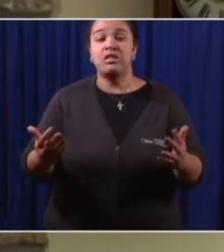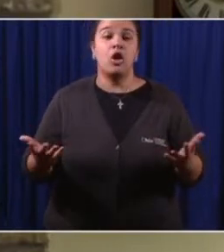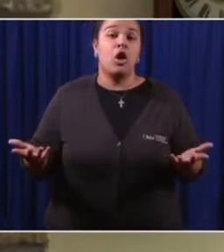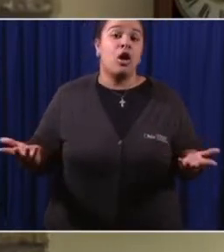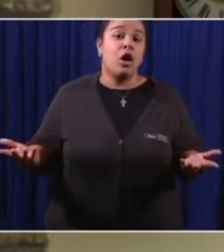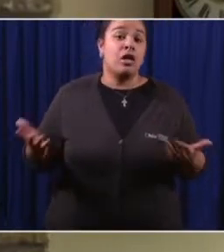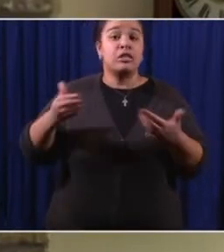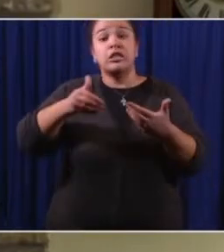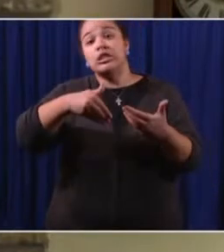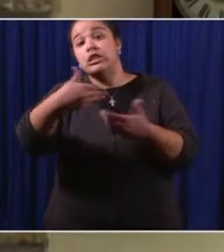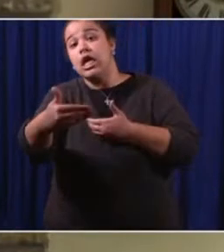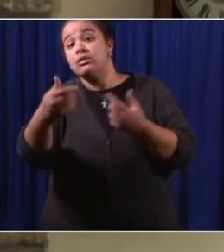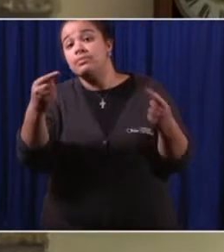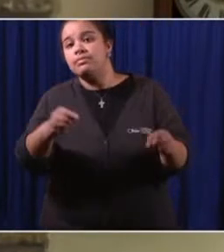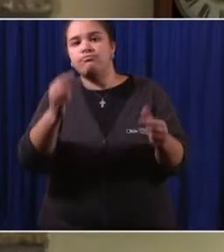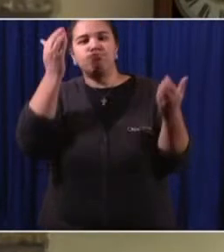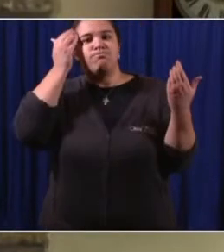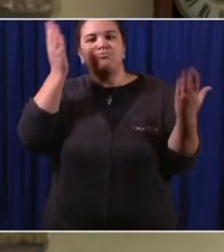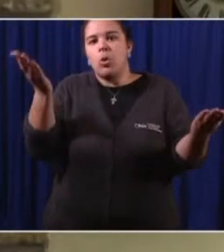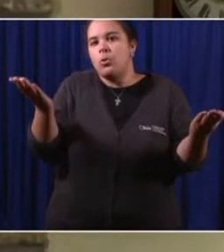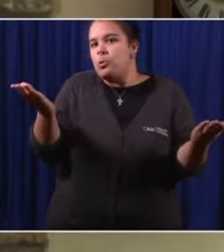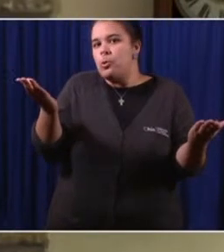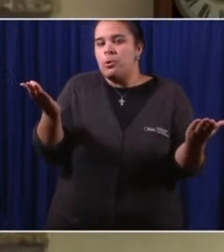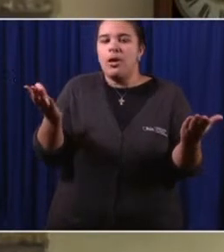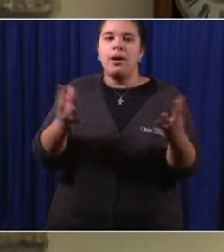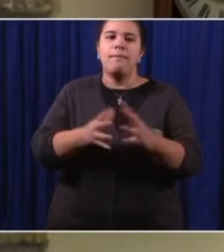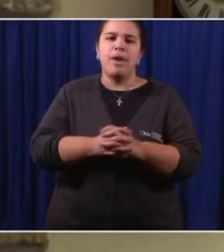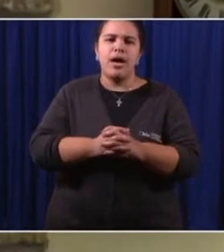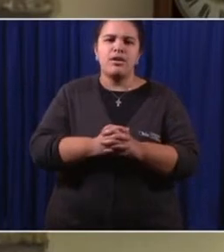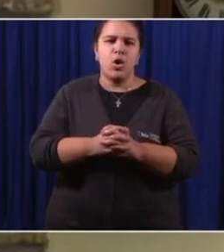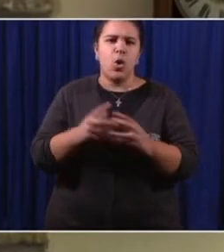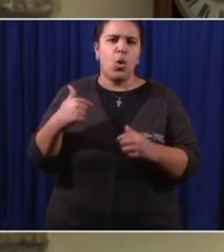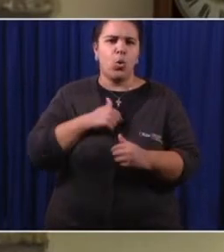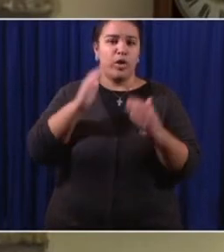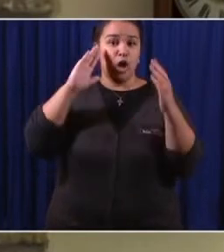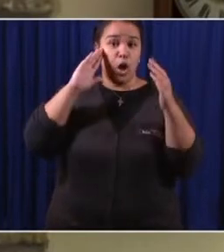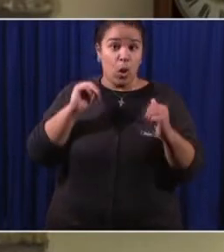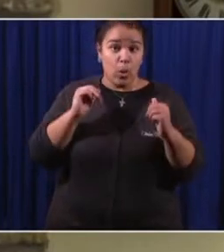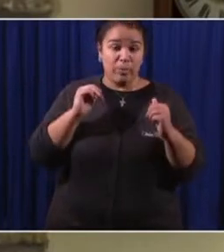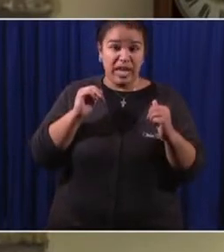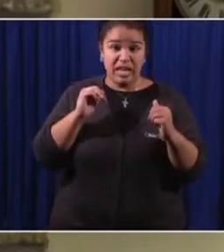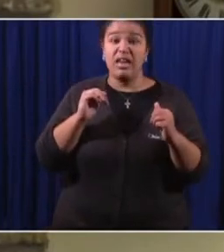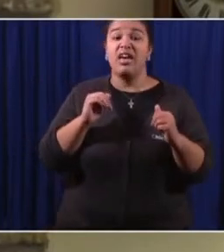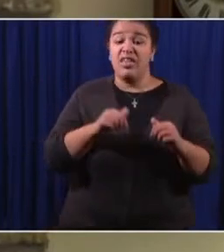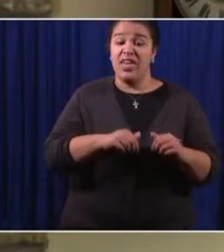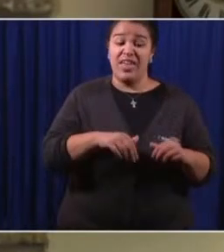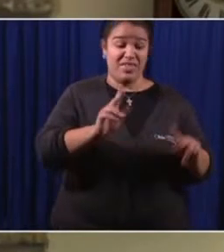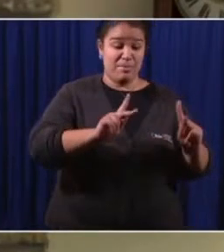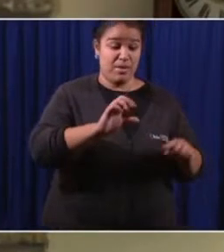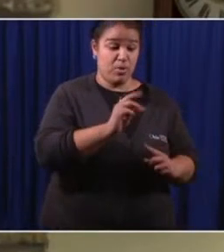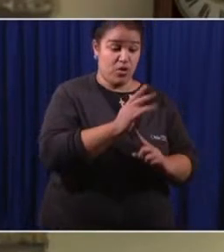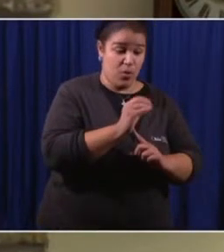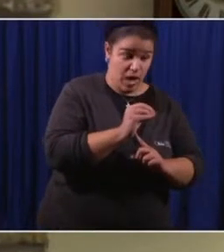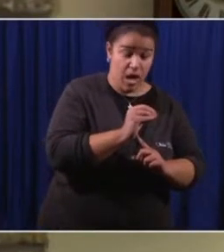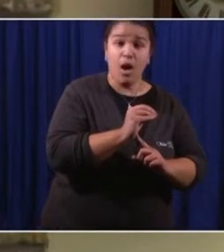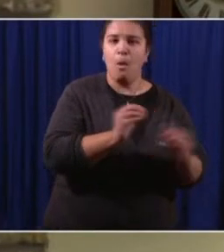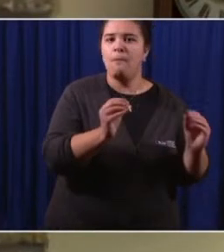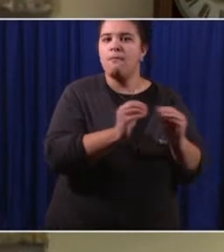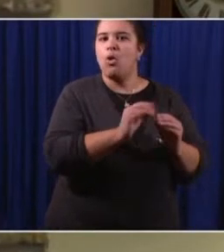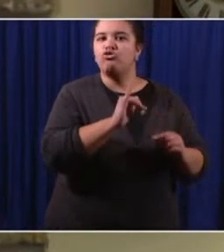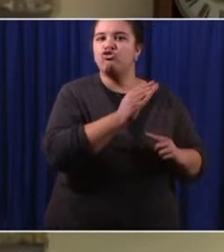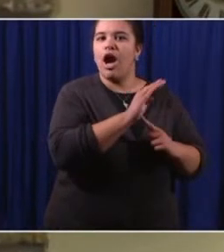know what that will be, but we hope that there'll be a win-win, win for the people of the state of Ohio, where we can see more jobs